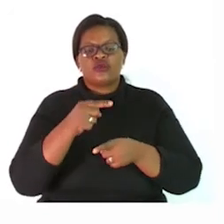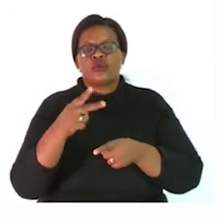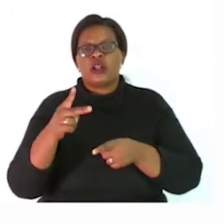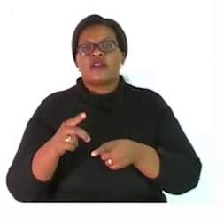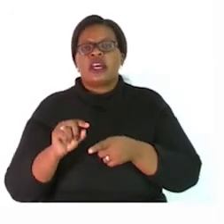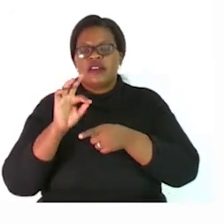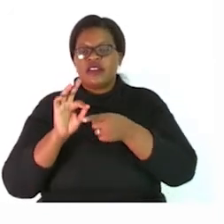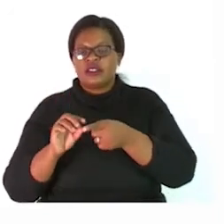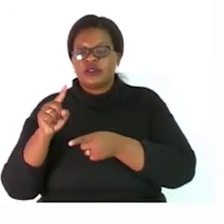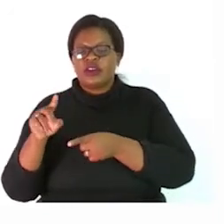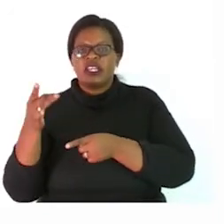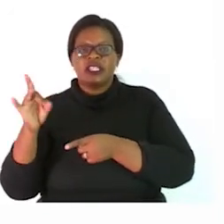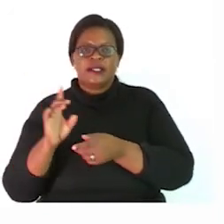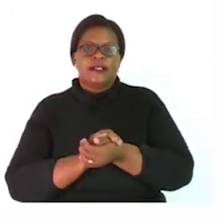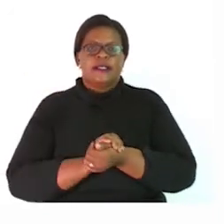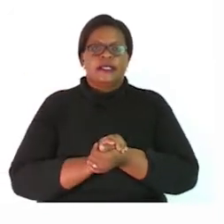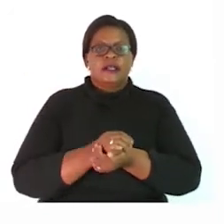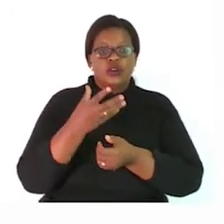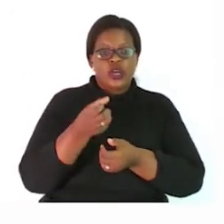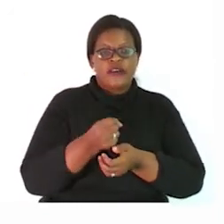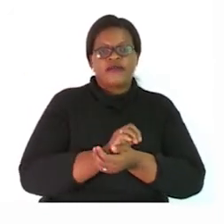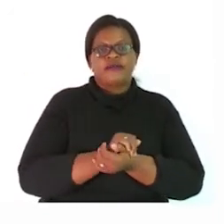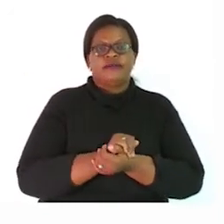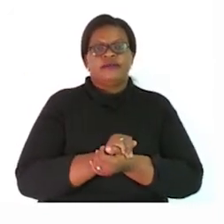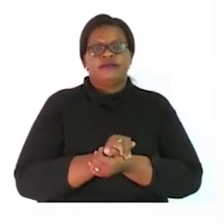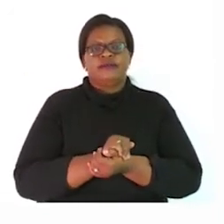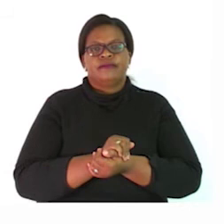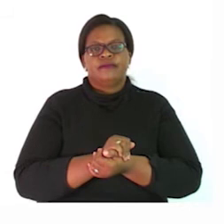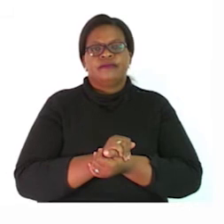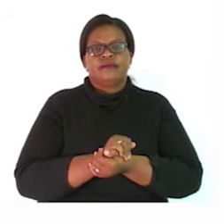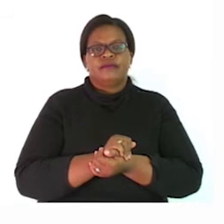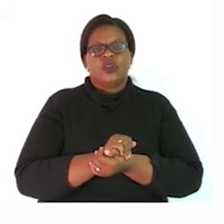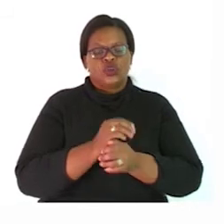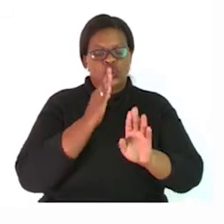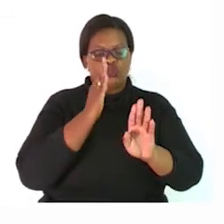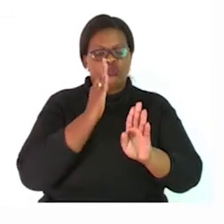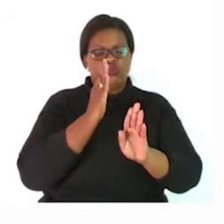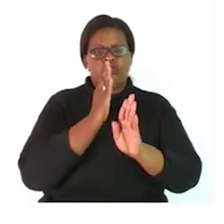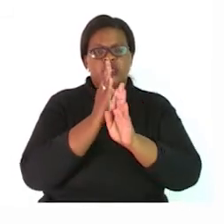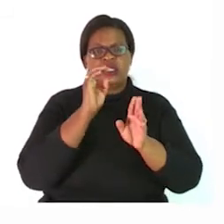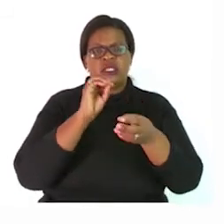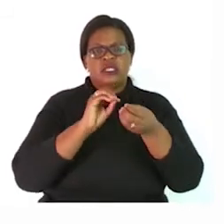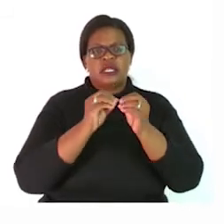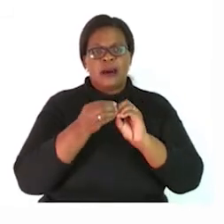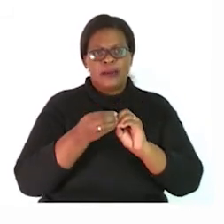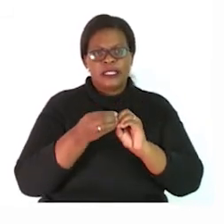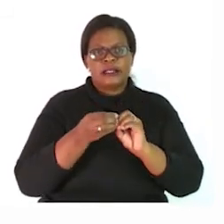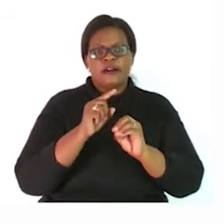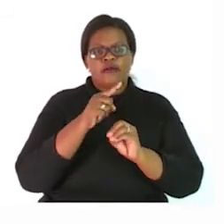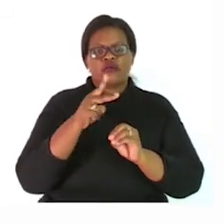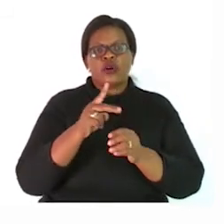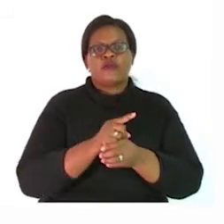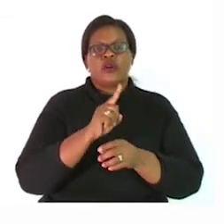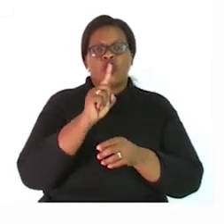of 18, we will find, we make the list of the factors of 12, which is